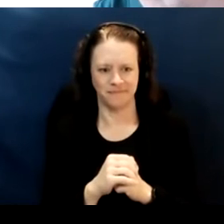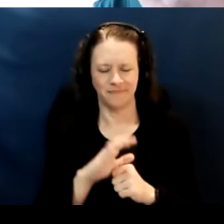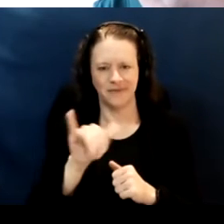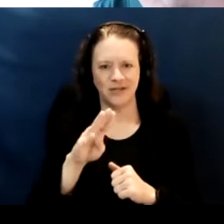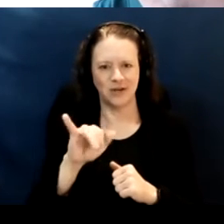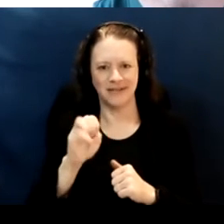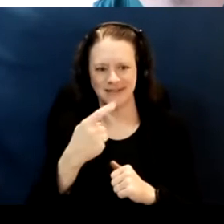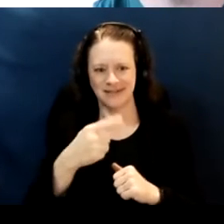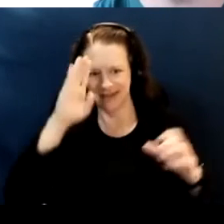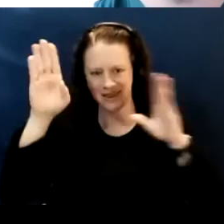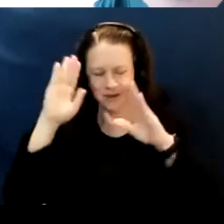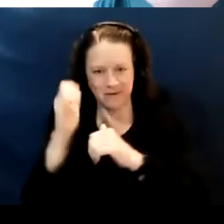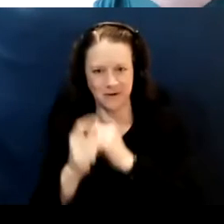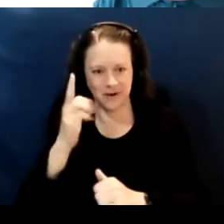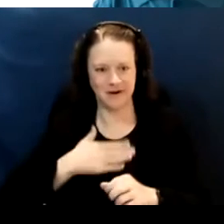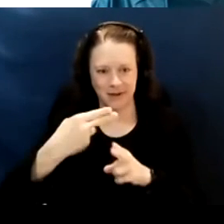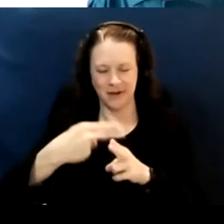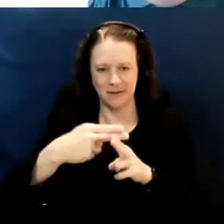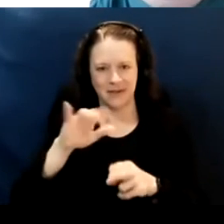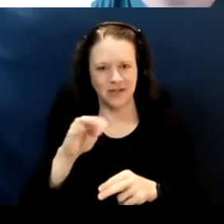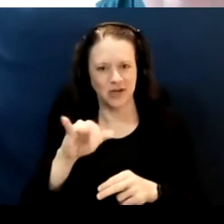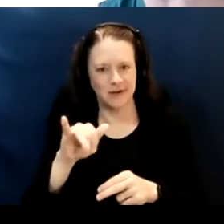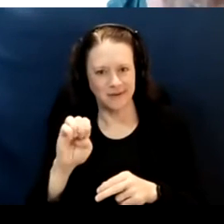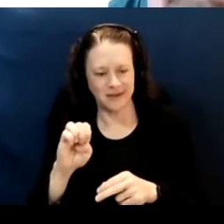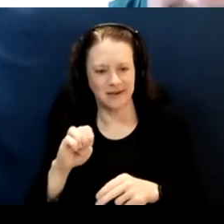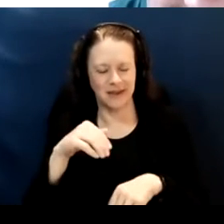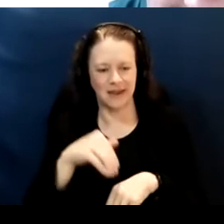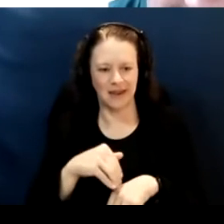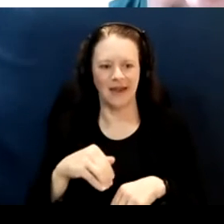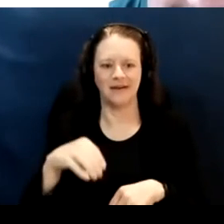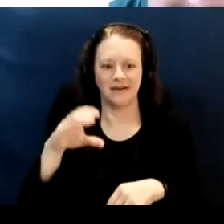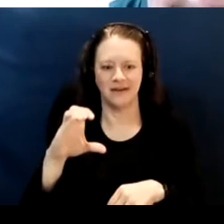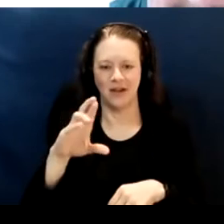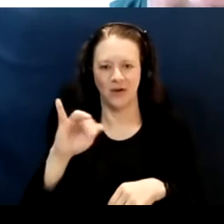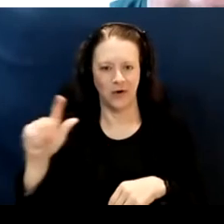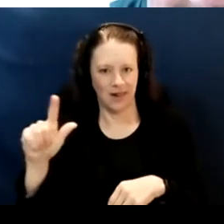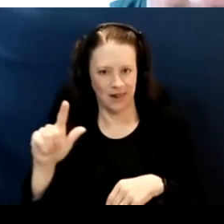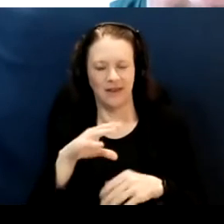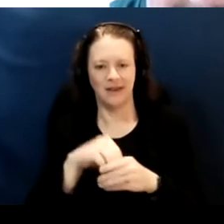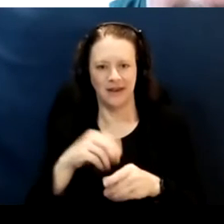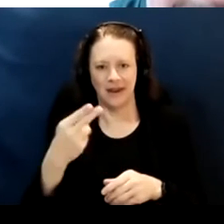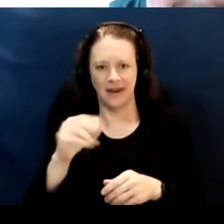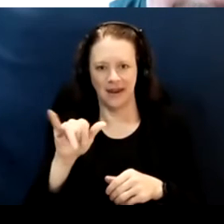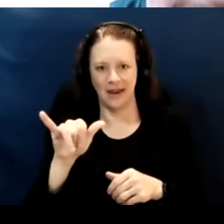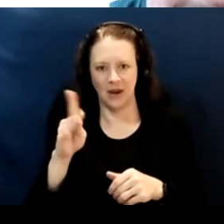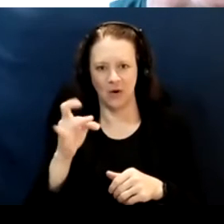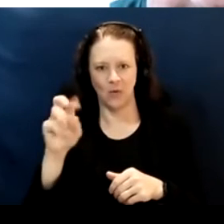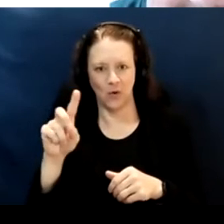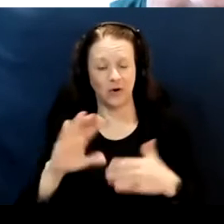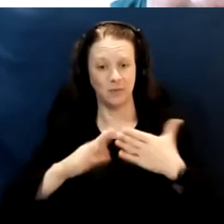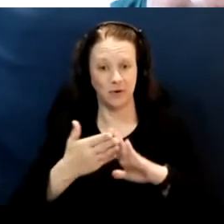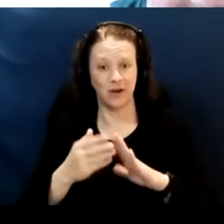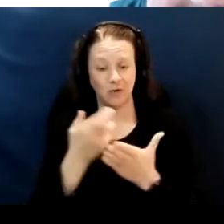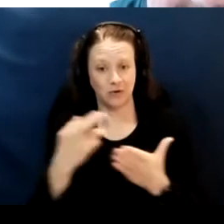Hello, everyone. I'm Jamie again at CREO in Hayward Community Resources for